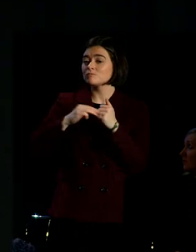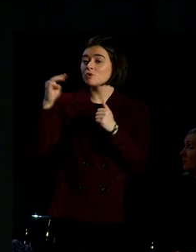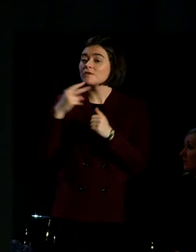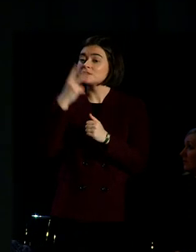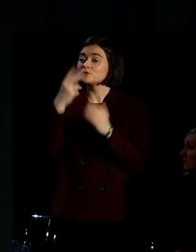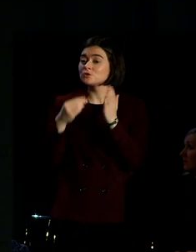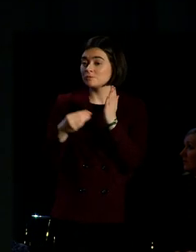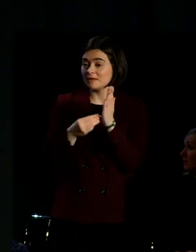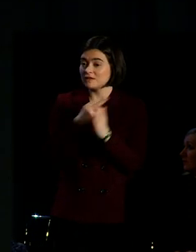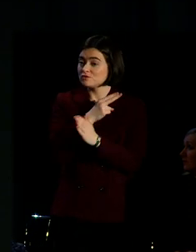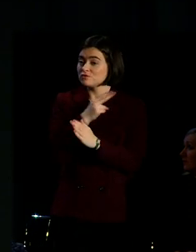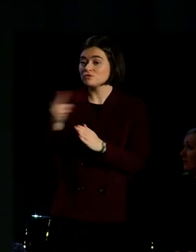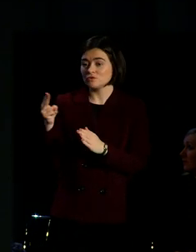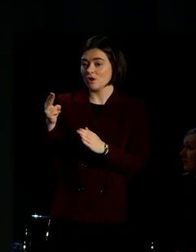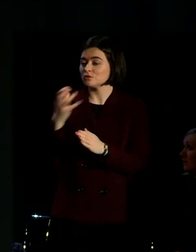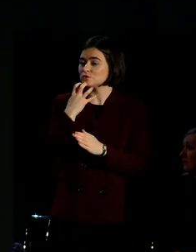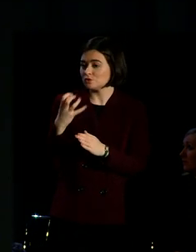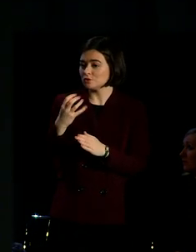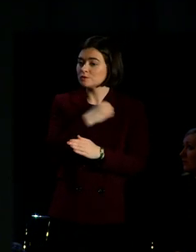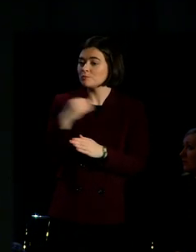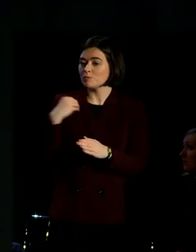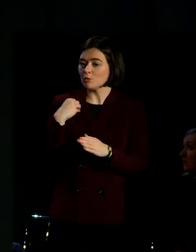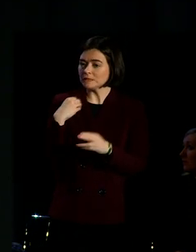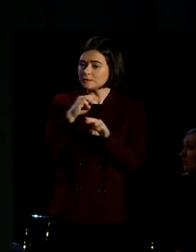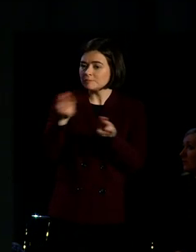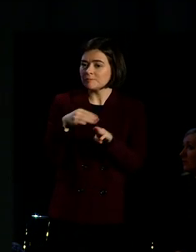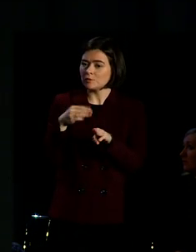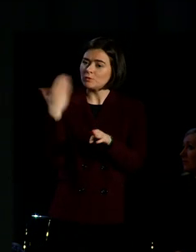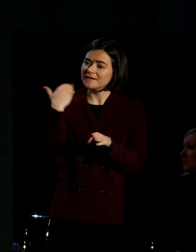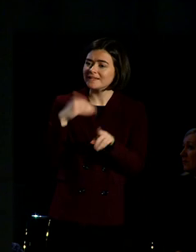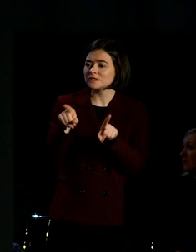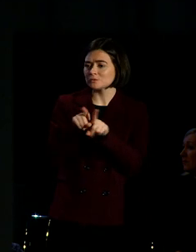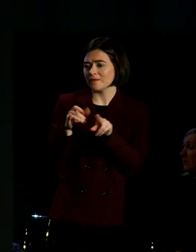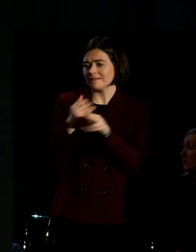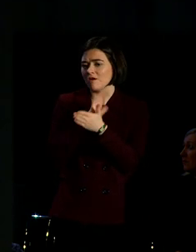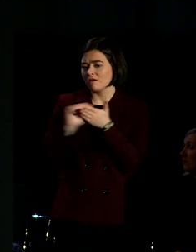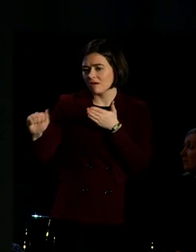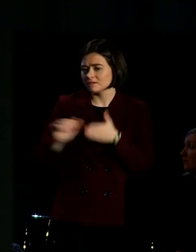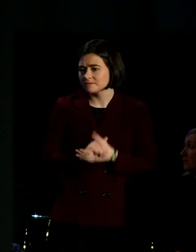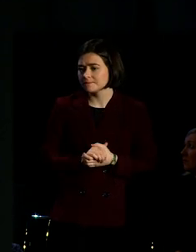2 million non-Jewish Polish victims were also murdered in the Holocaust.